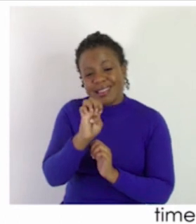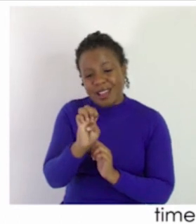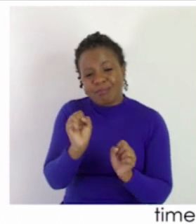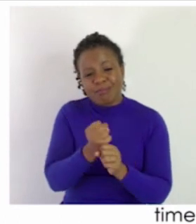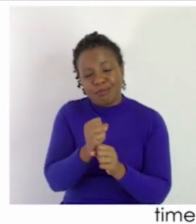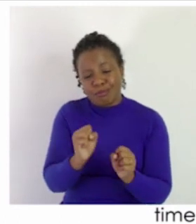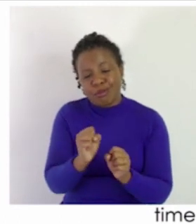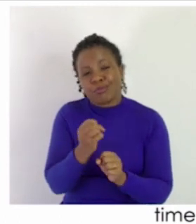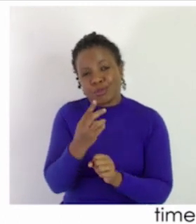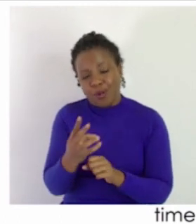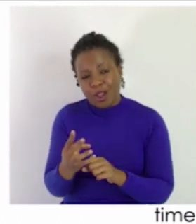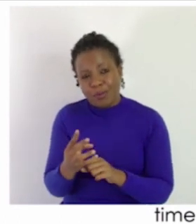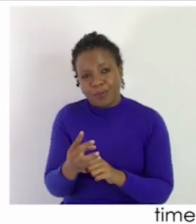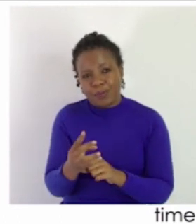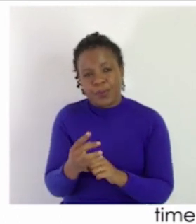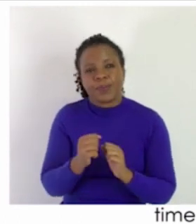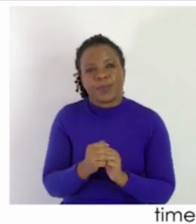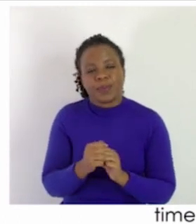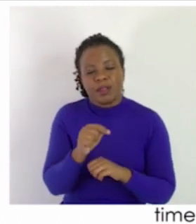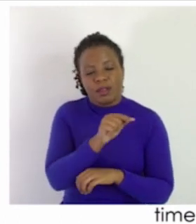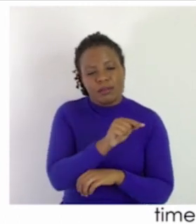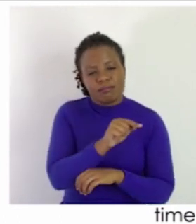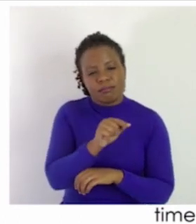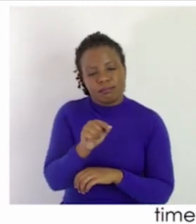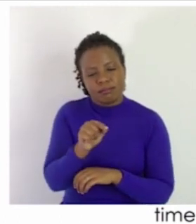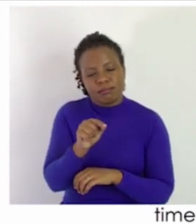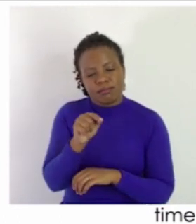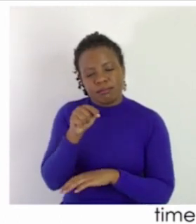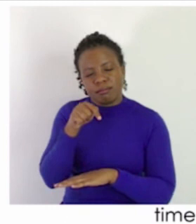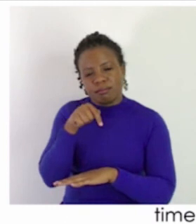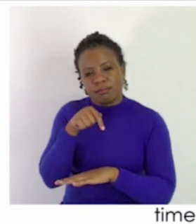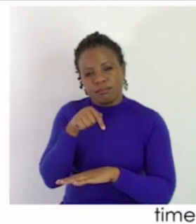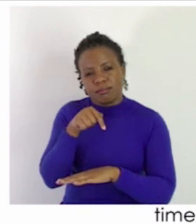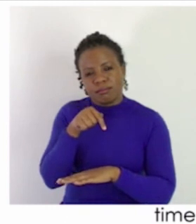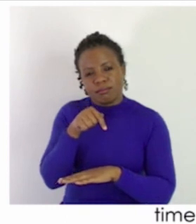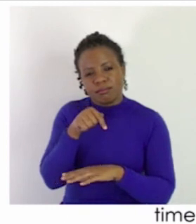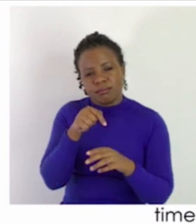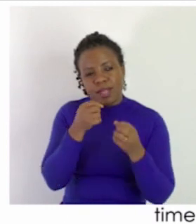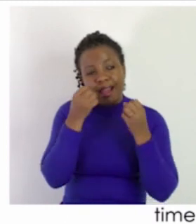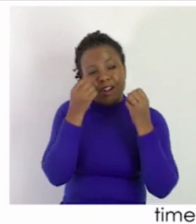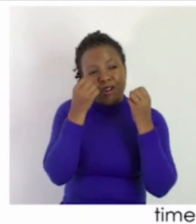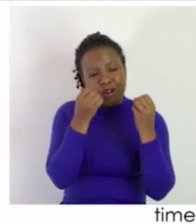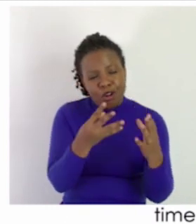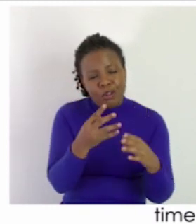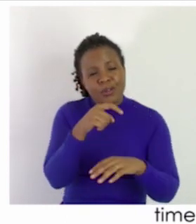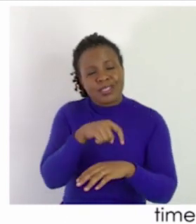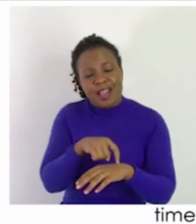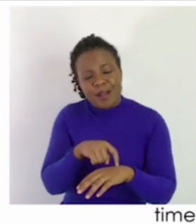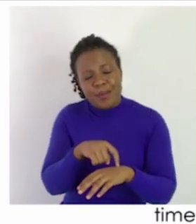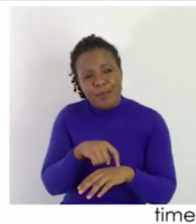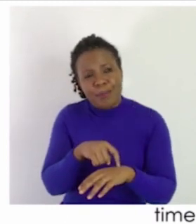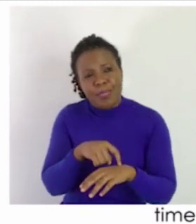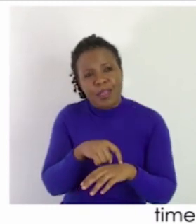Right. Hurry up, I don't have, do we say, hurry up, I don't have a lot of time. Hurry up,